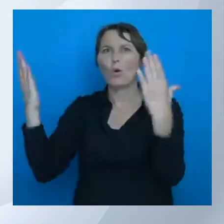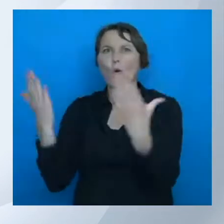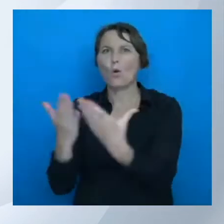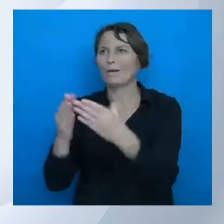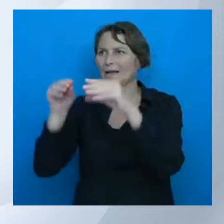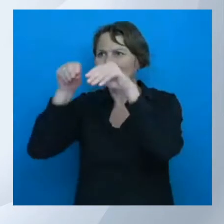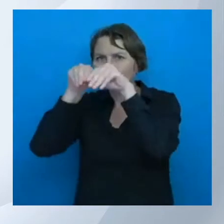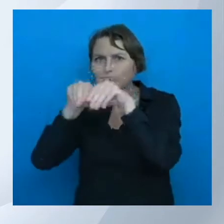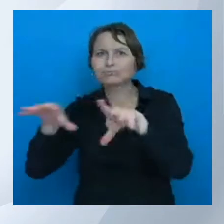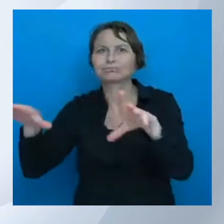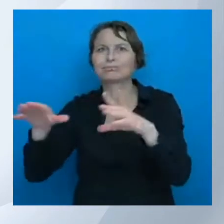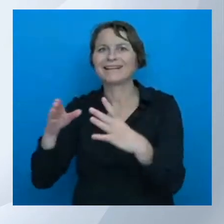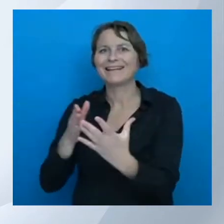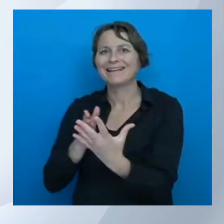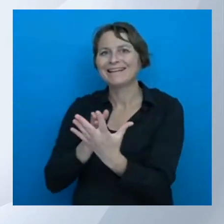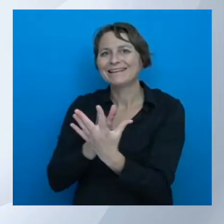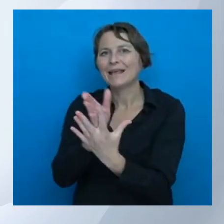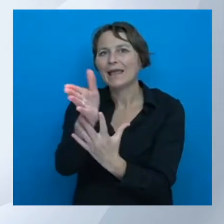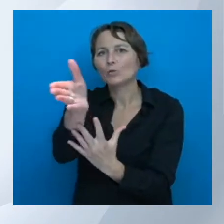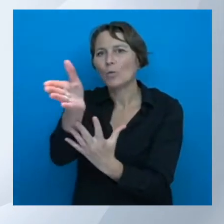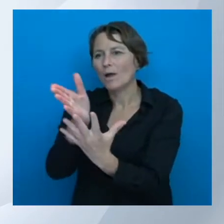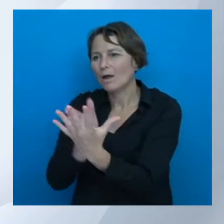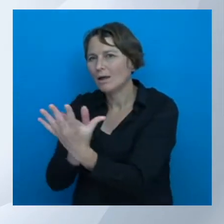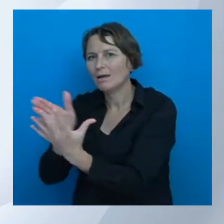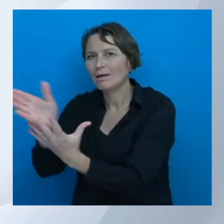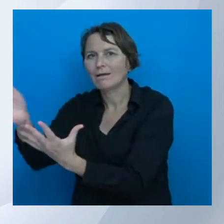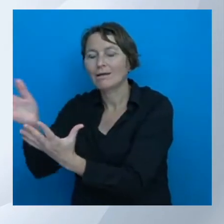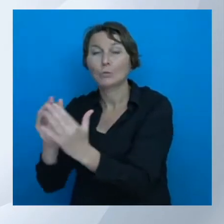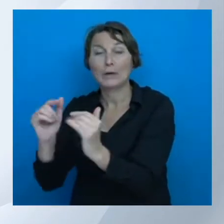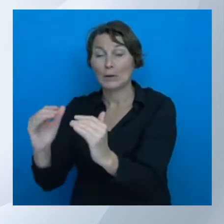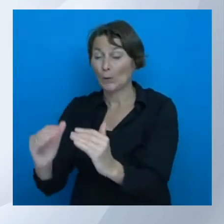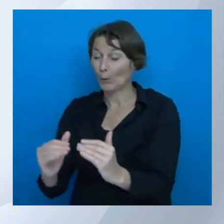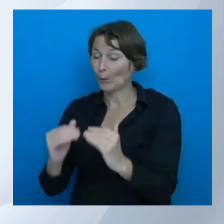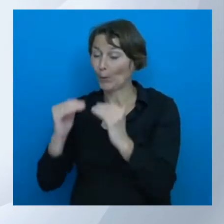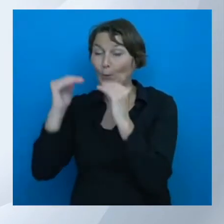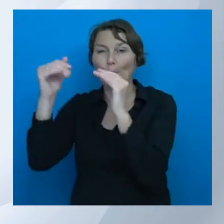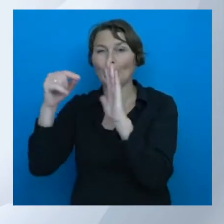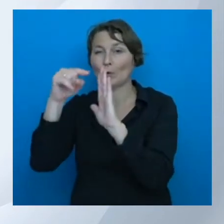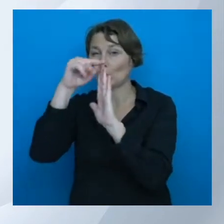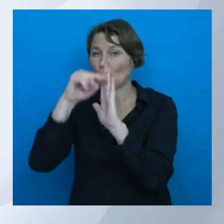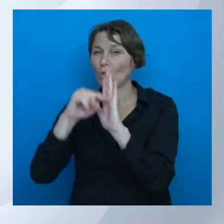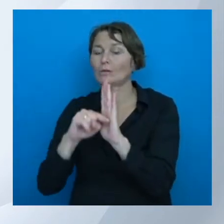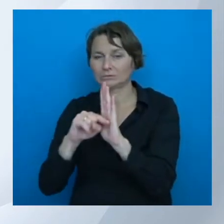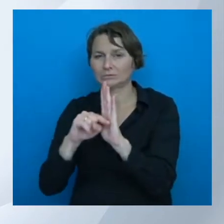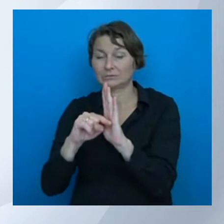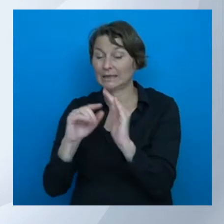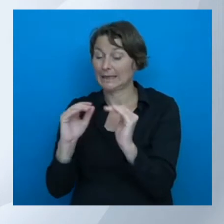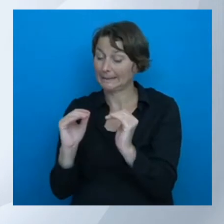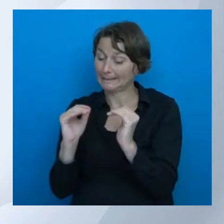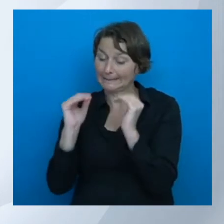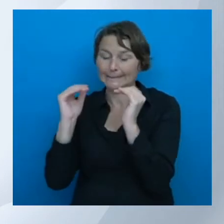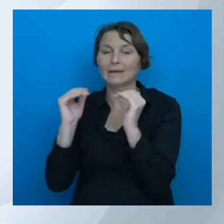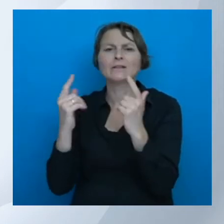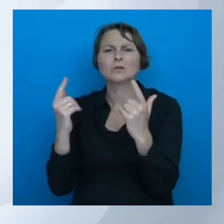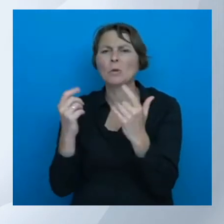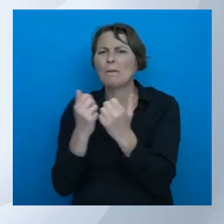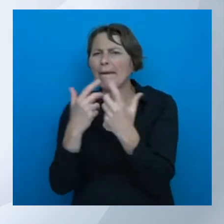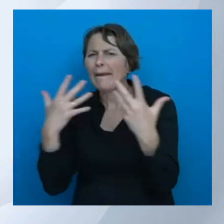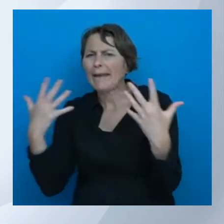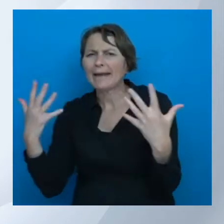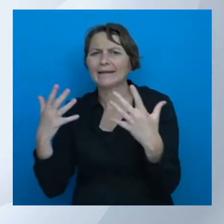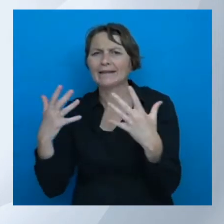create advanced routing rules. And by advanced, I mean this is effectively anything you could do with IIS URL rewrite